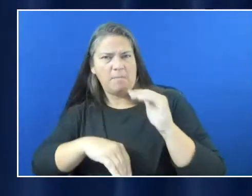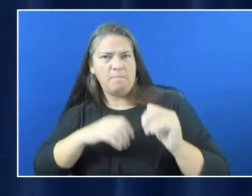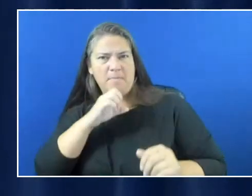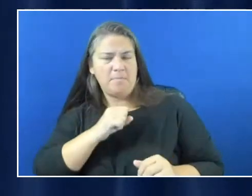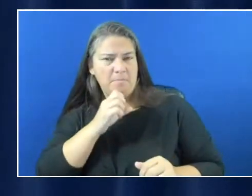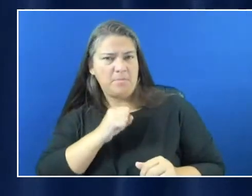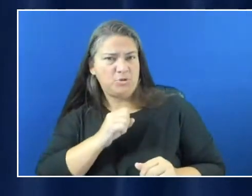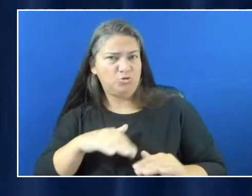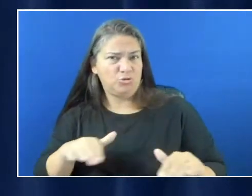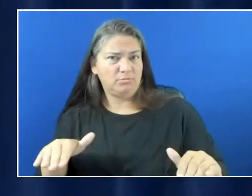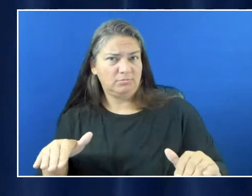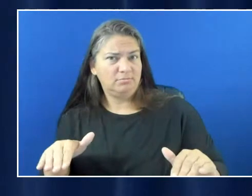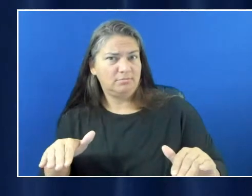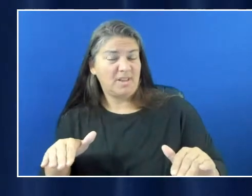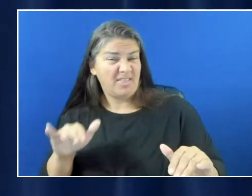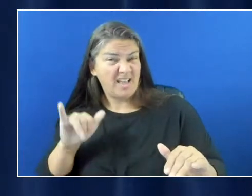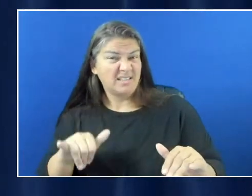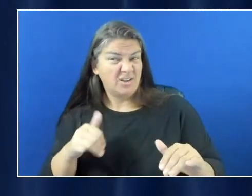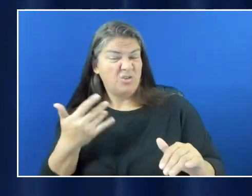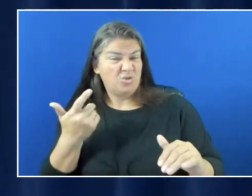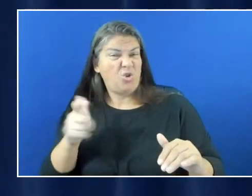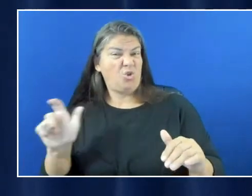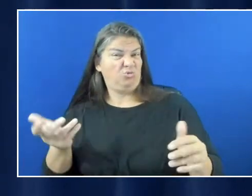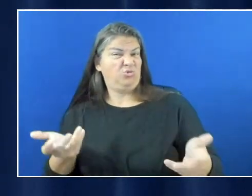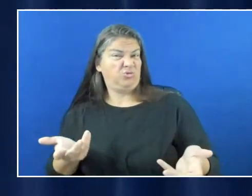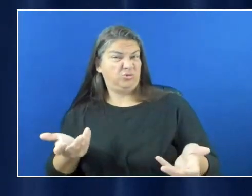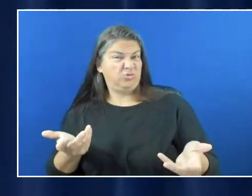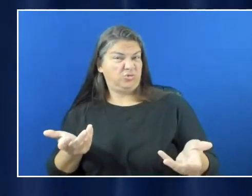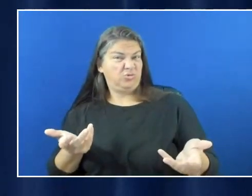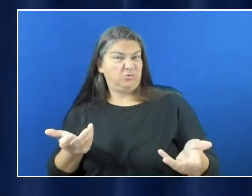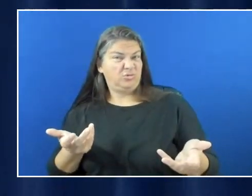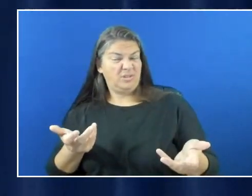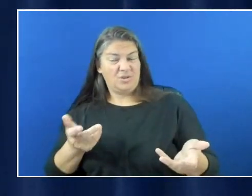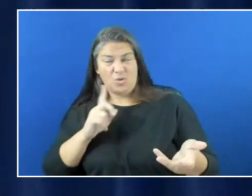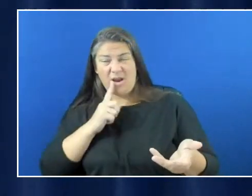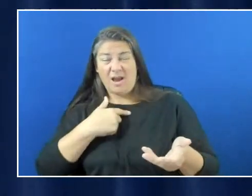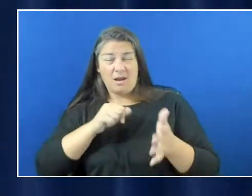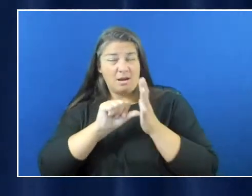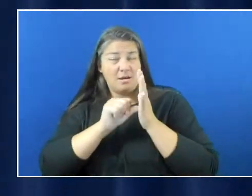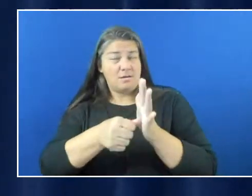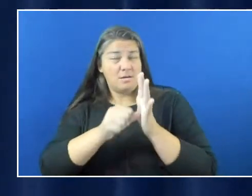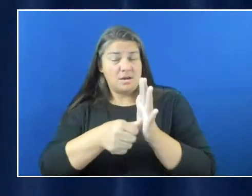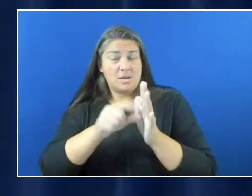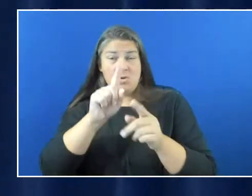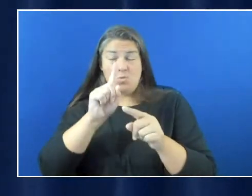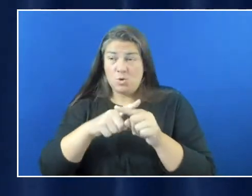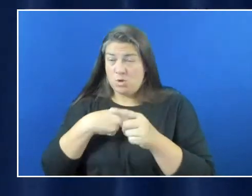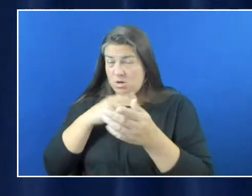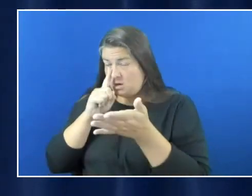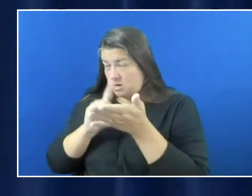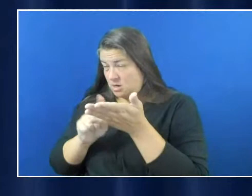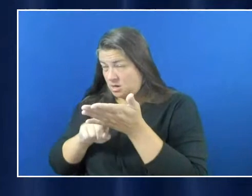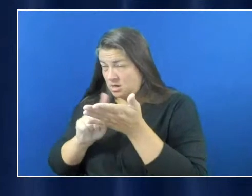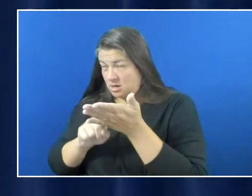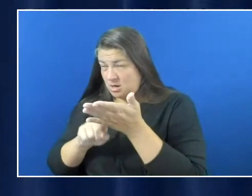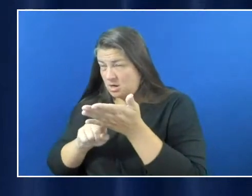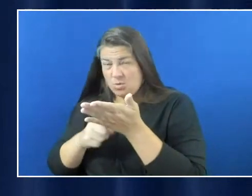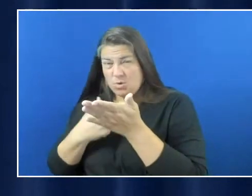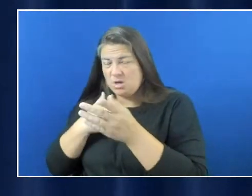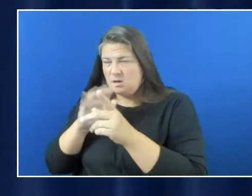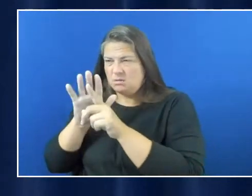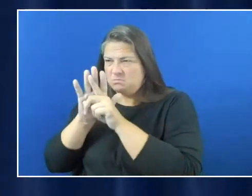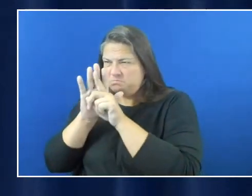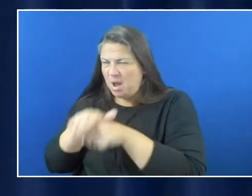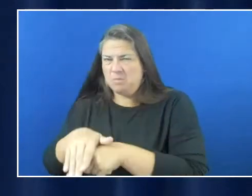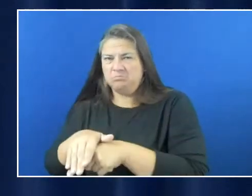enough that when we break down silos, this is what happens. That bad actors are on notice,